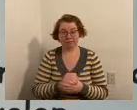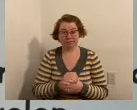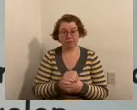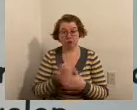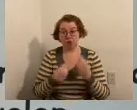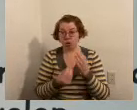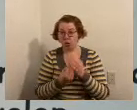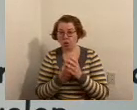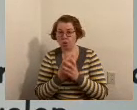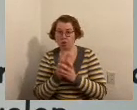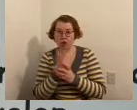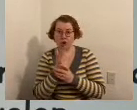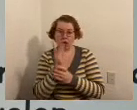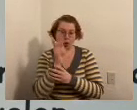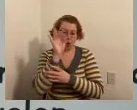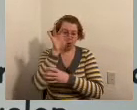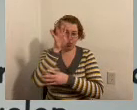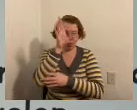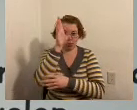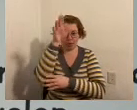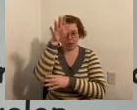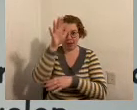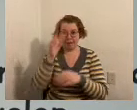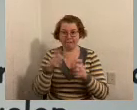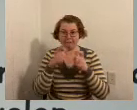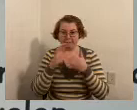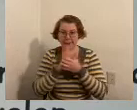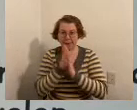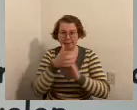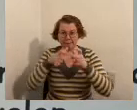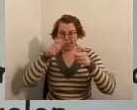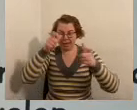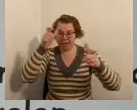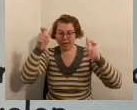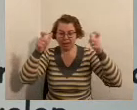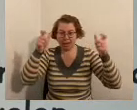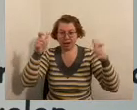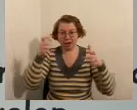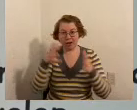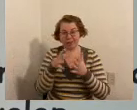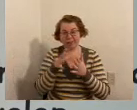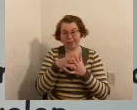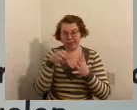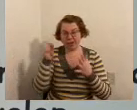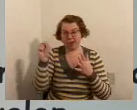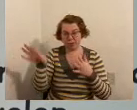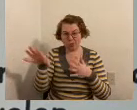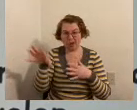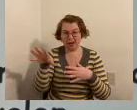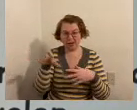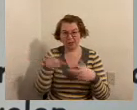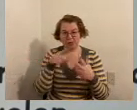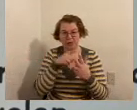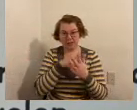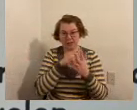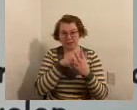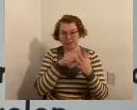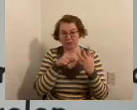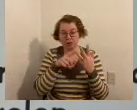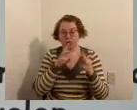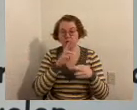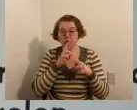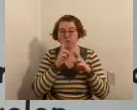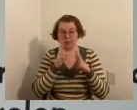They grow and they develop, get rid of waste, respond to the environment,